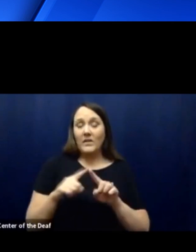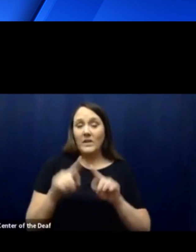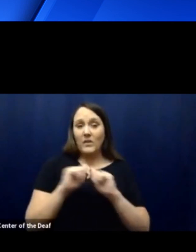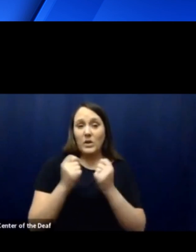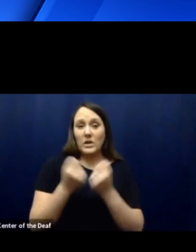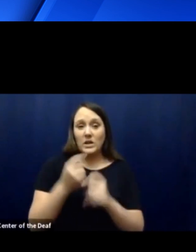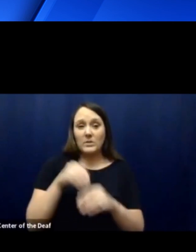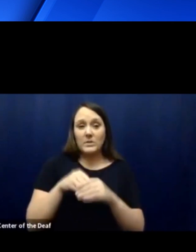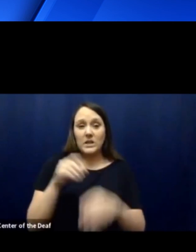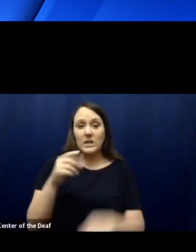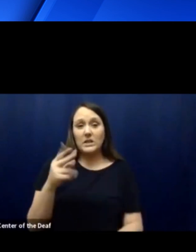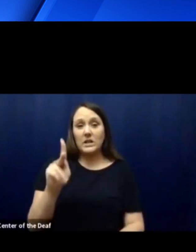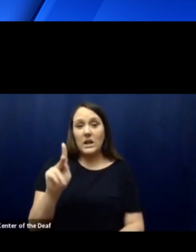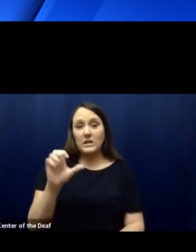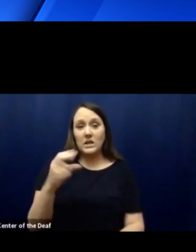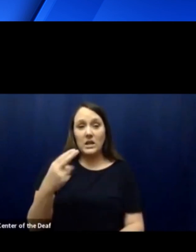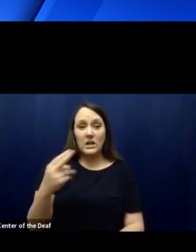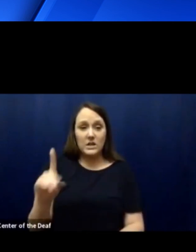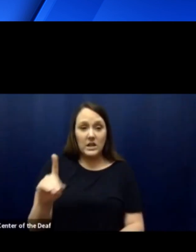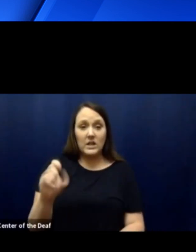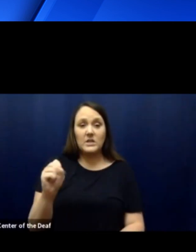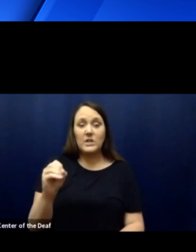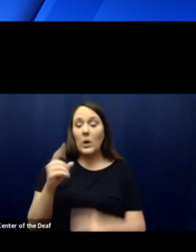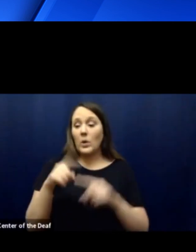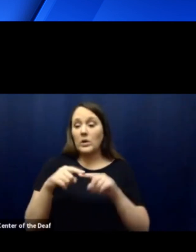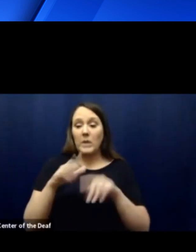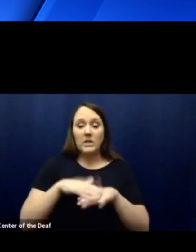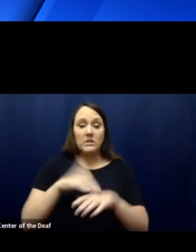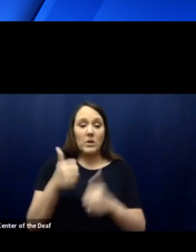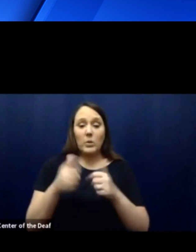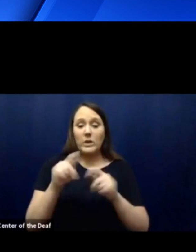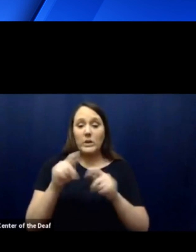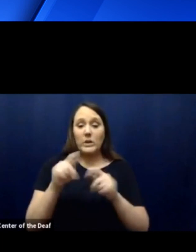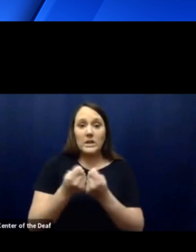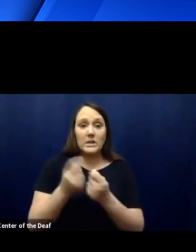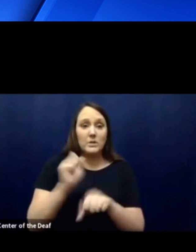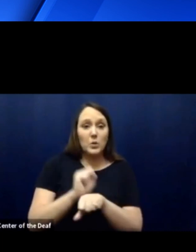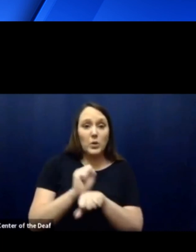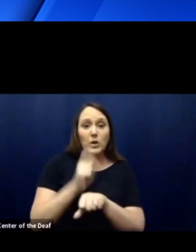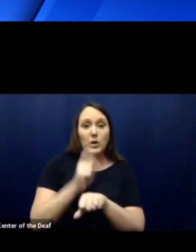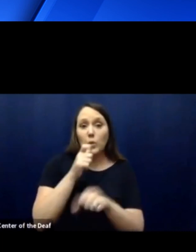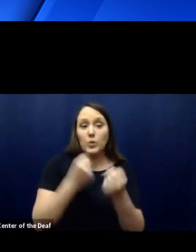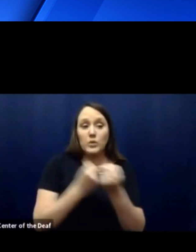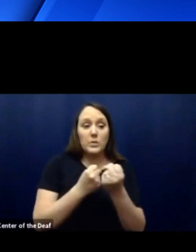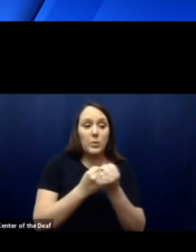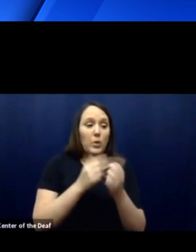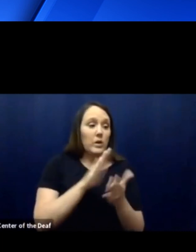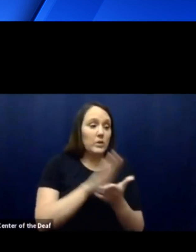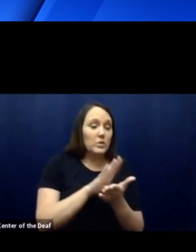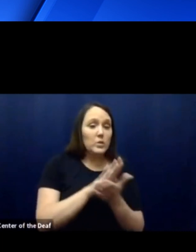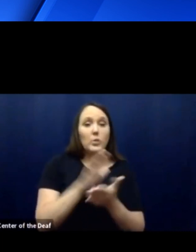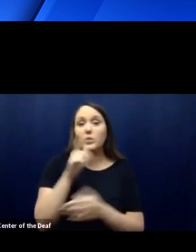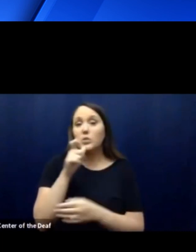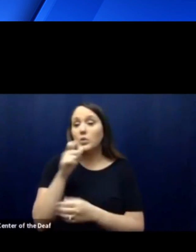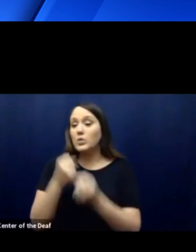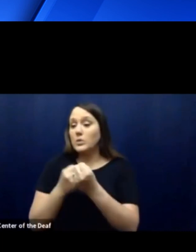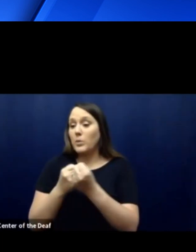within KCHD. So it depends on which one of those teams is working, who is supporting the schools and who is supporting